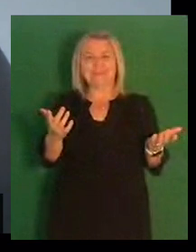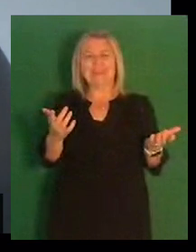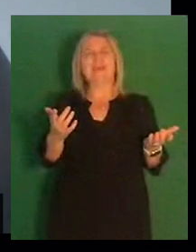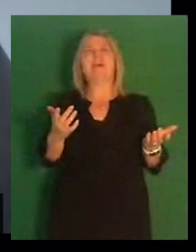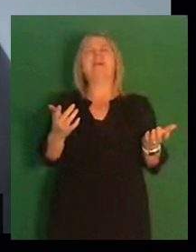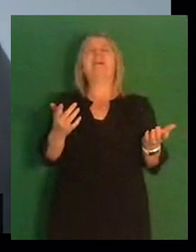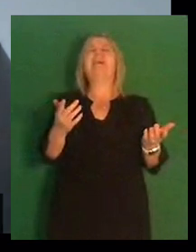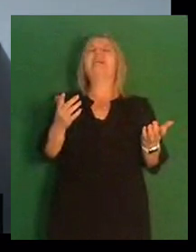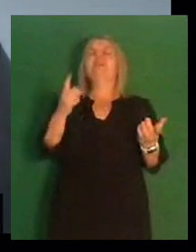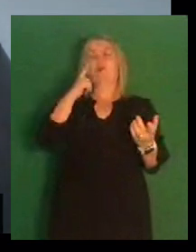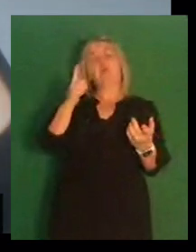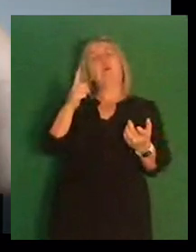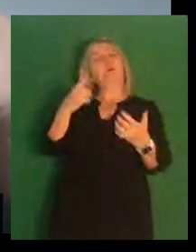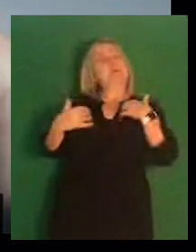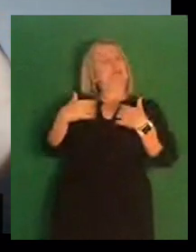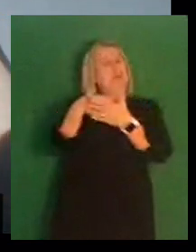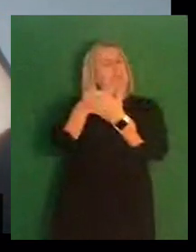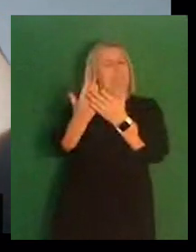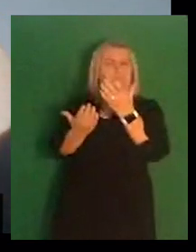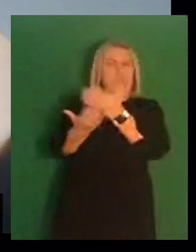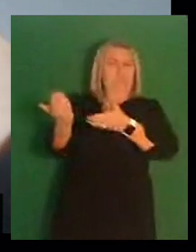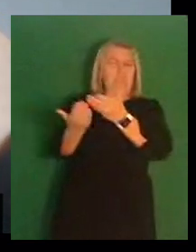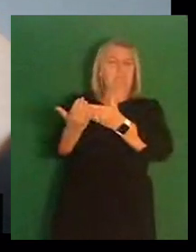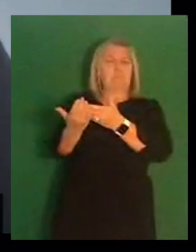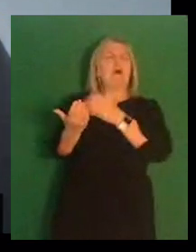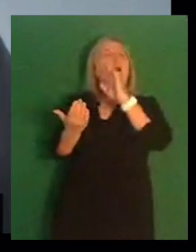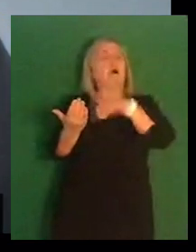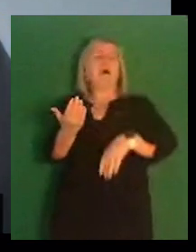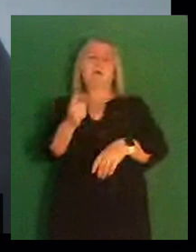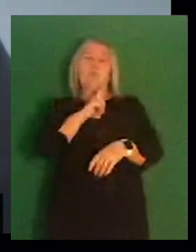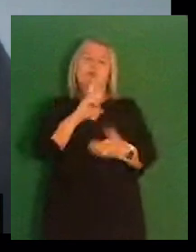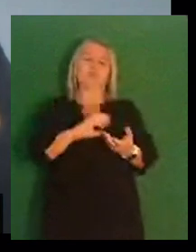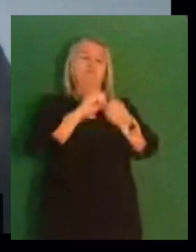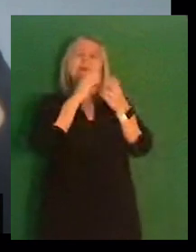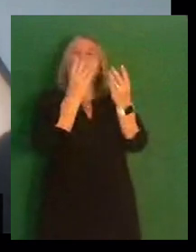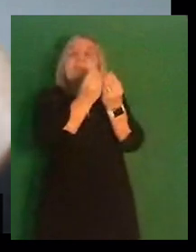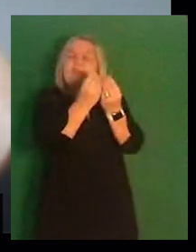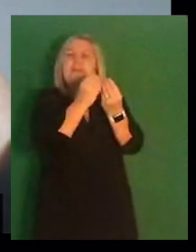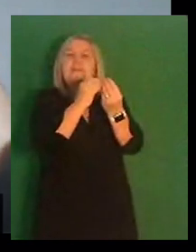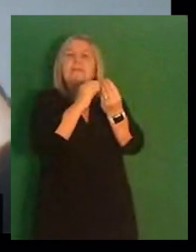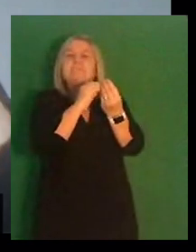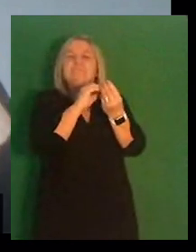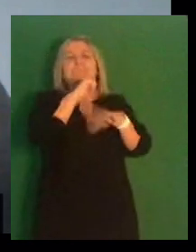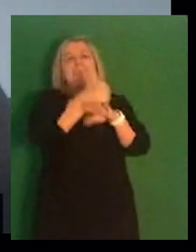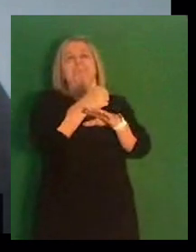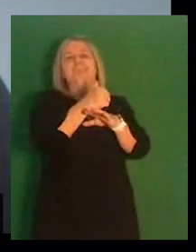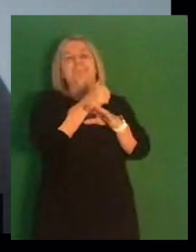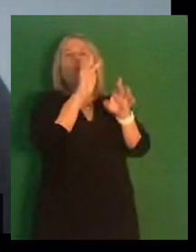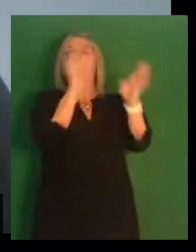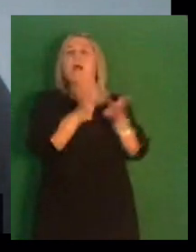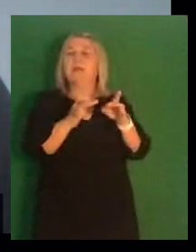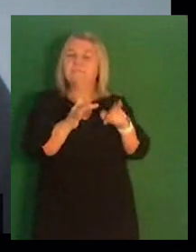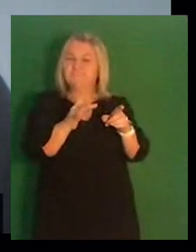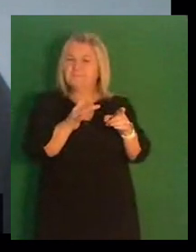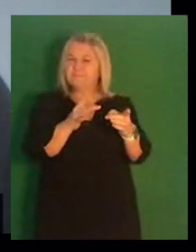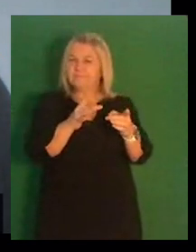those, to make that event go online. And that was, again, there's another thing that seems to be emerging from this conversation about